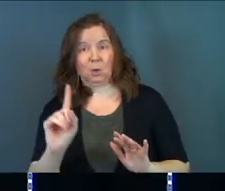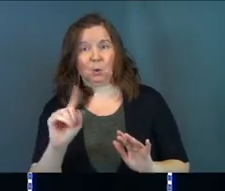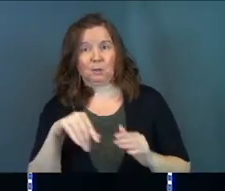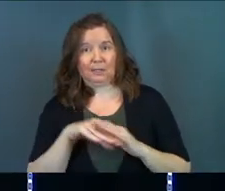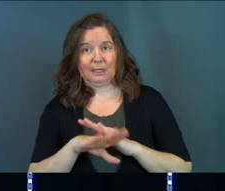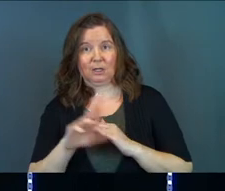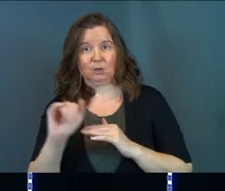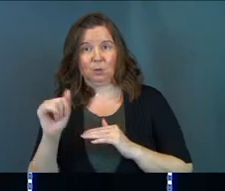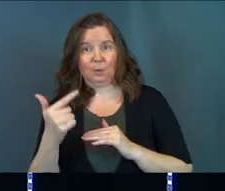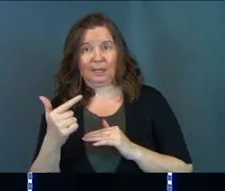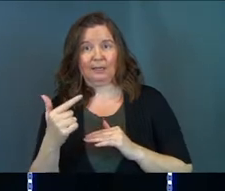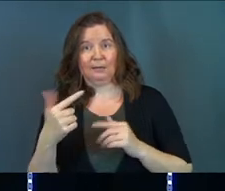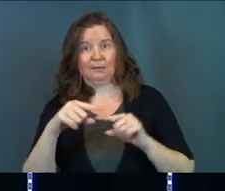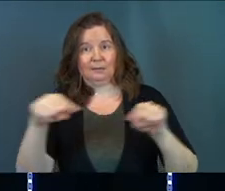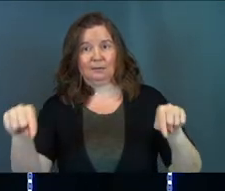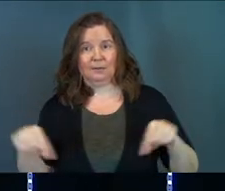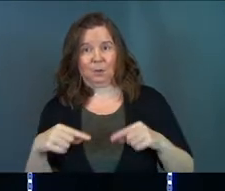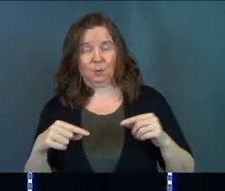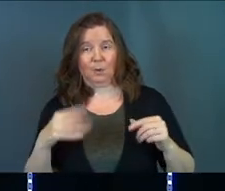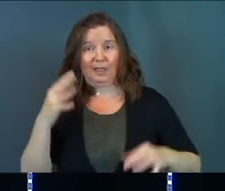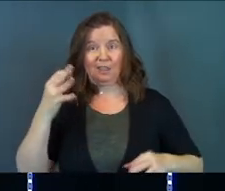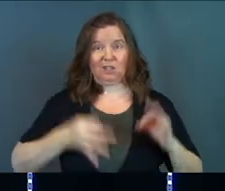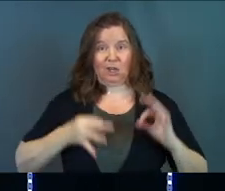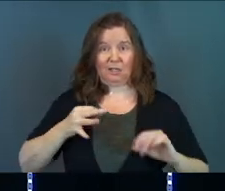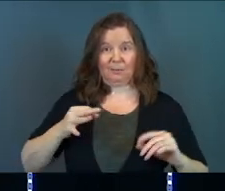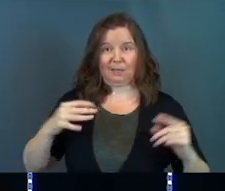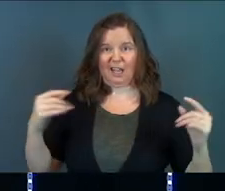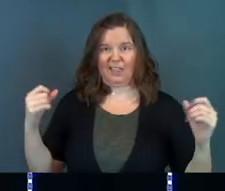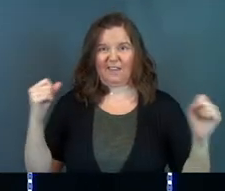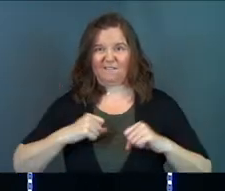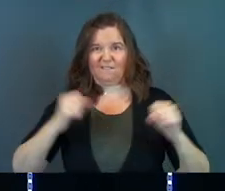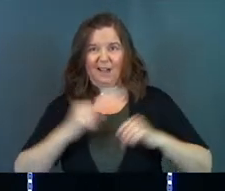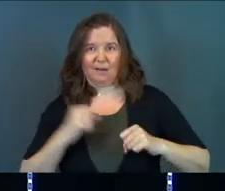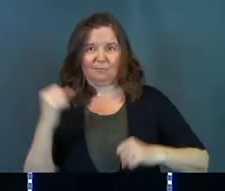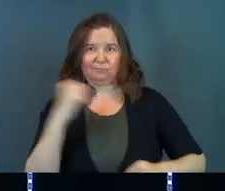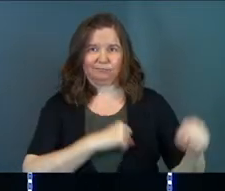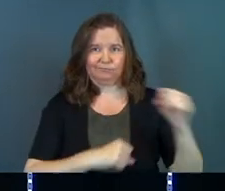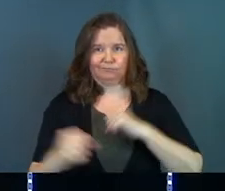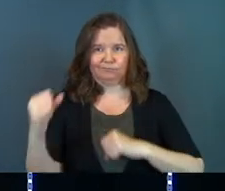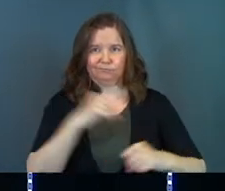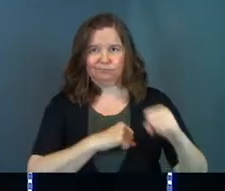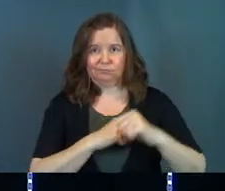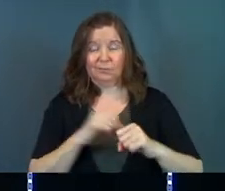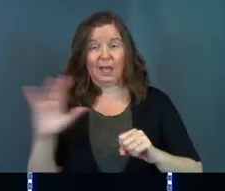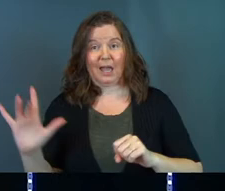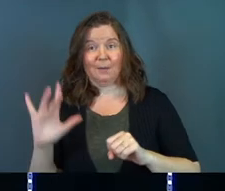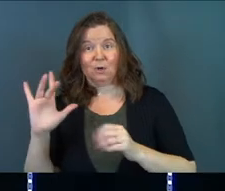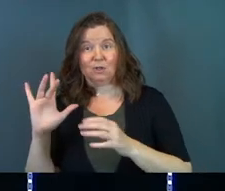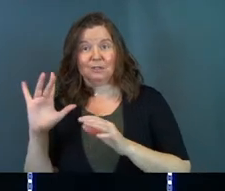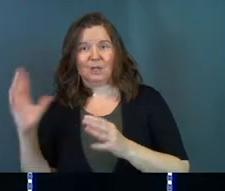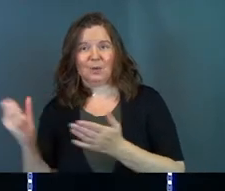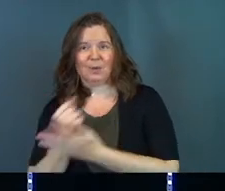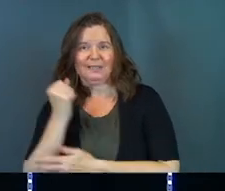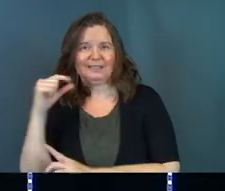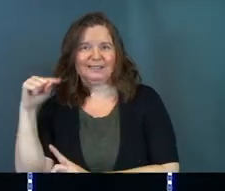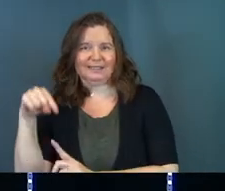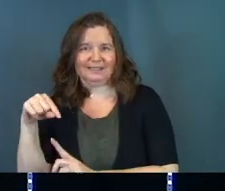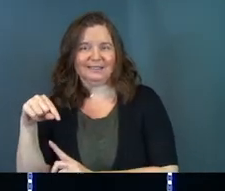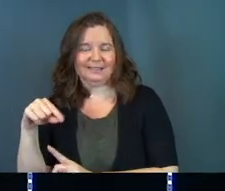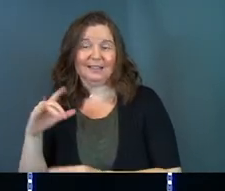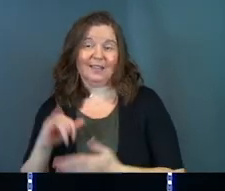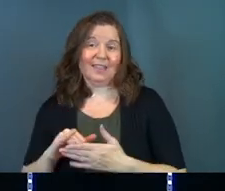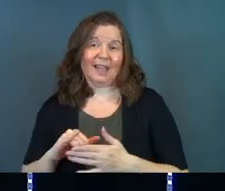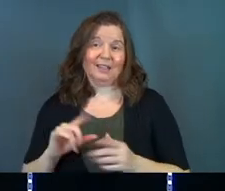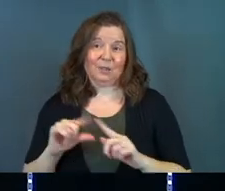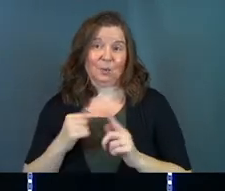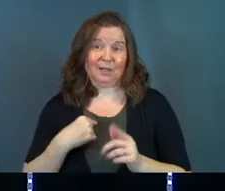into a ring with judgment, and they fight it out, and mercy wins, right? And